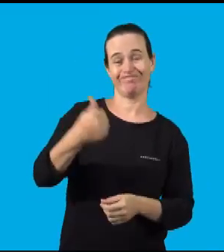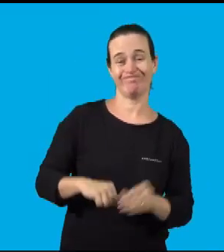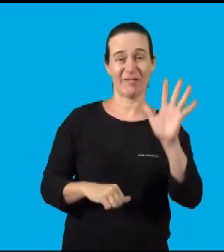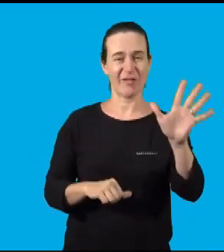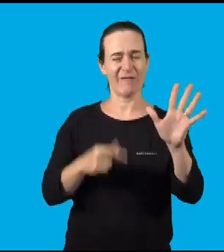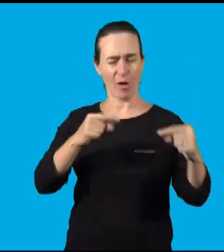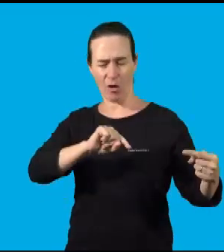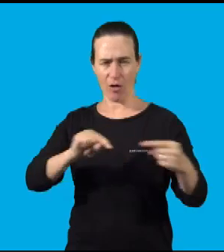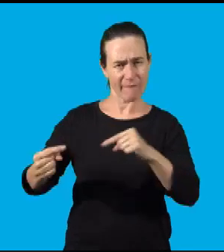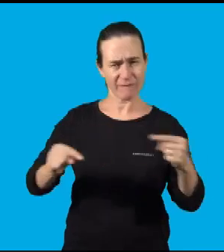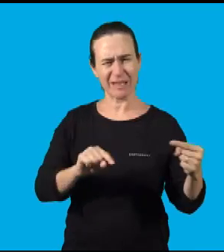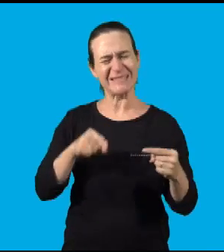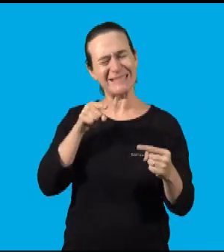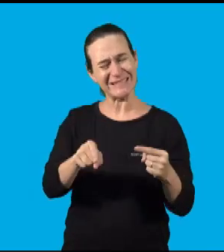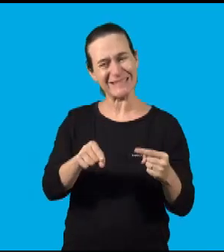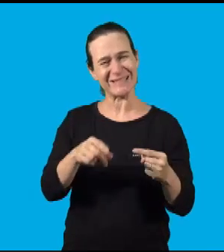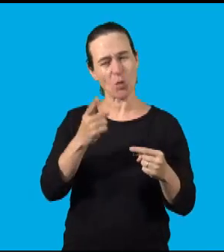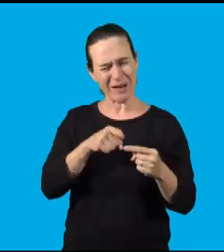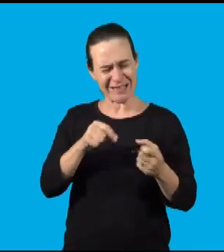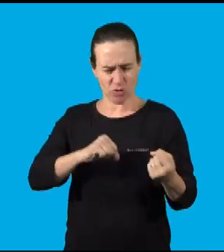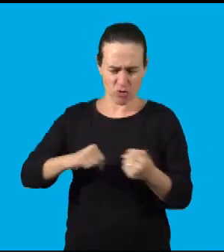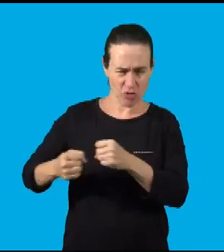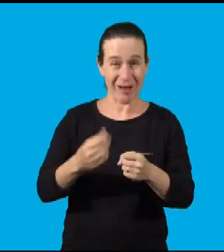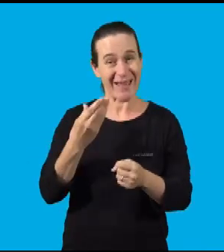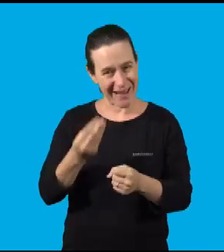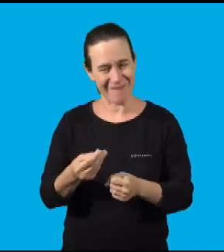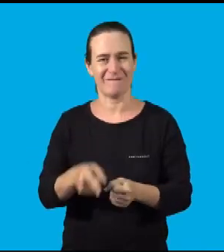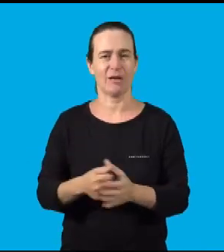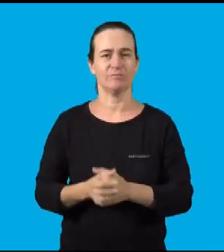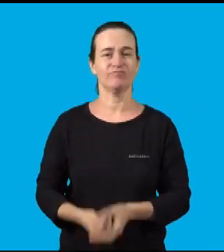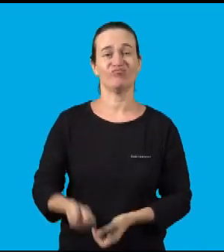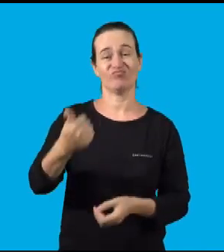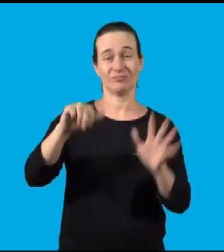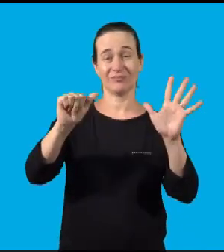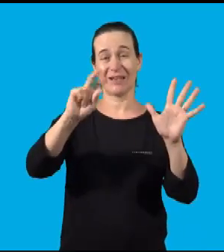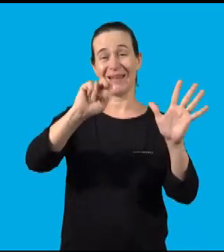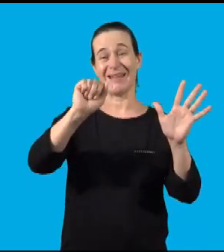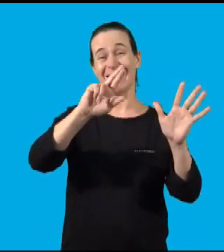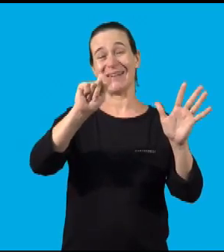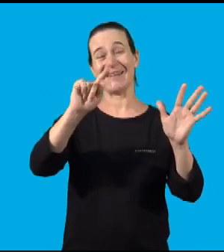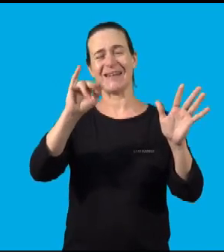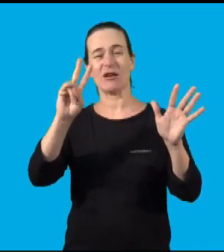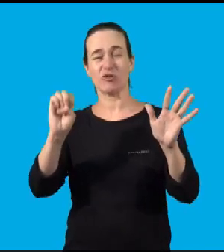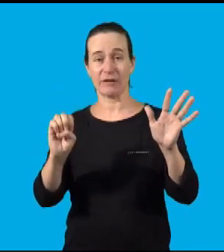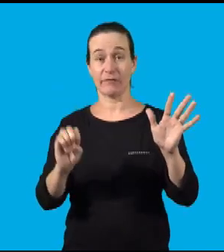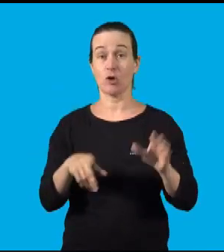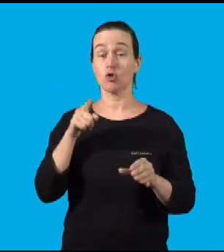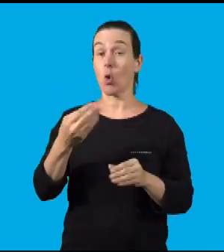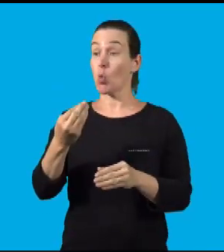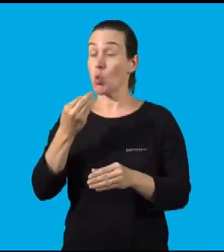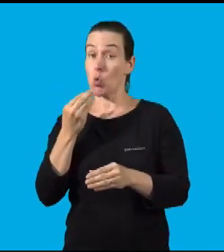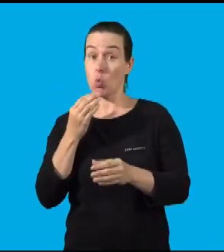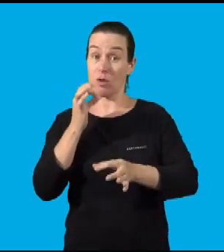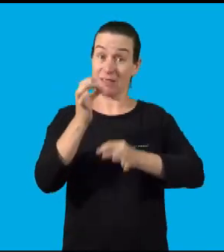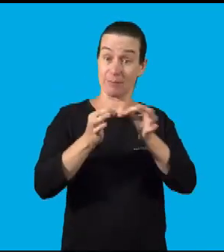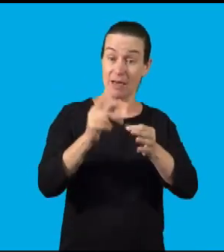the central struggle or problem that drives the plot. Narrative, the point of view from which the story